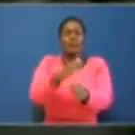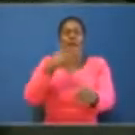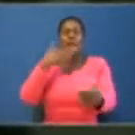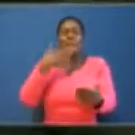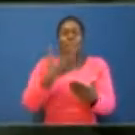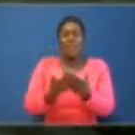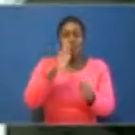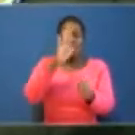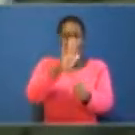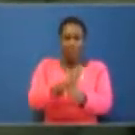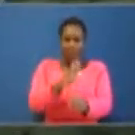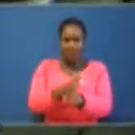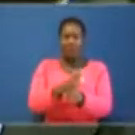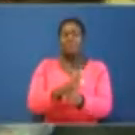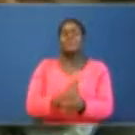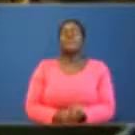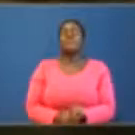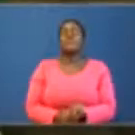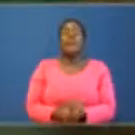you very much